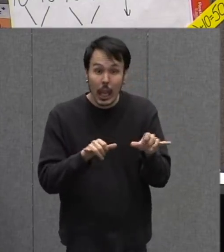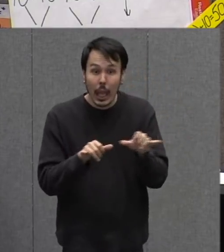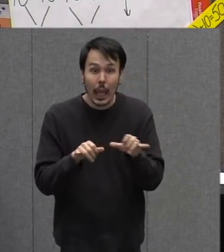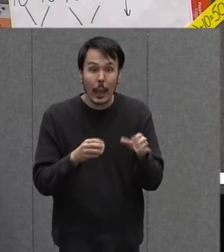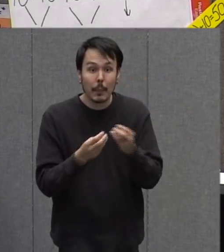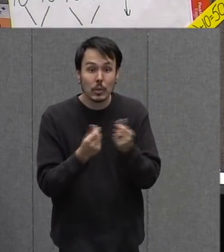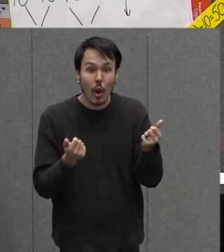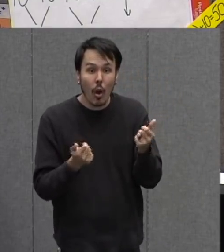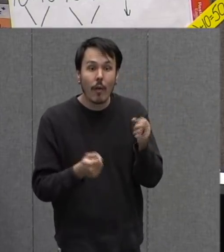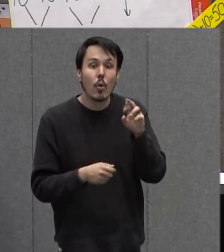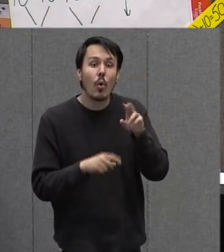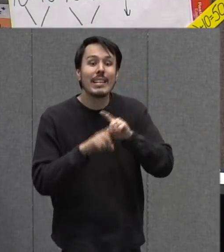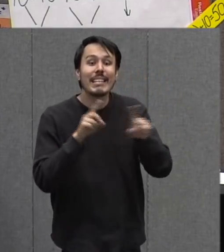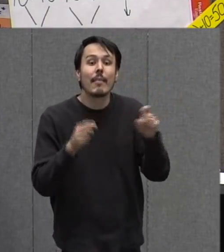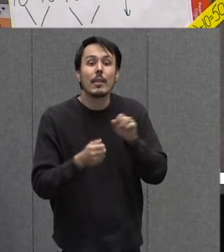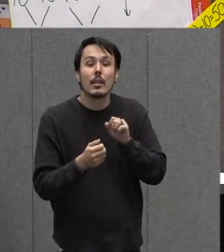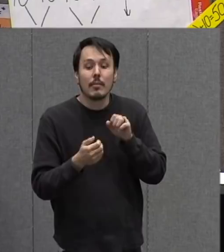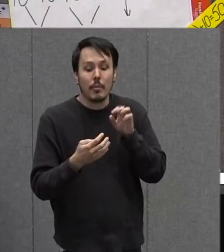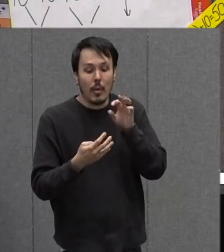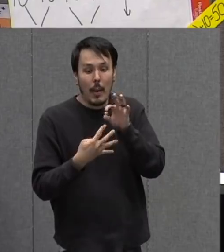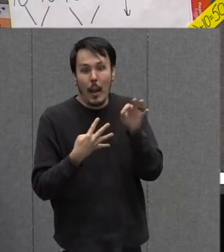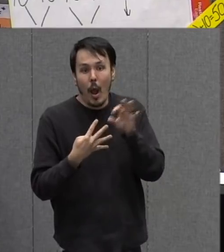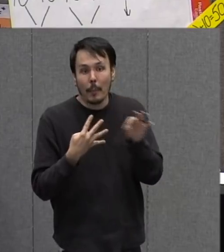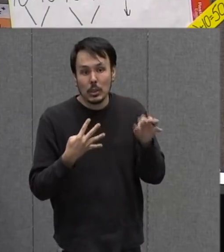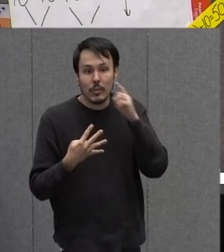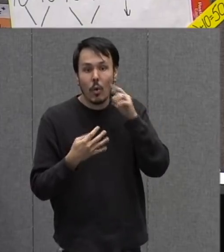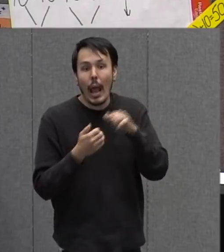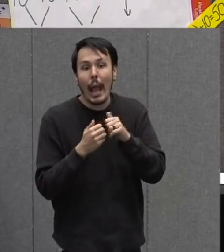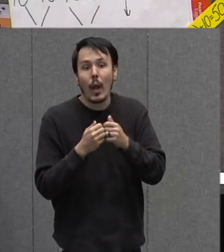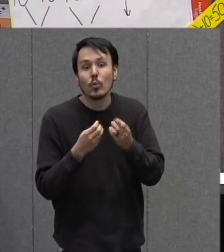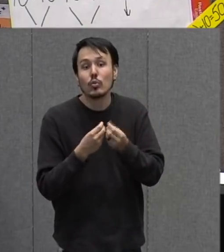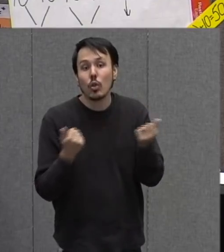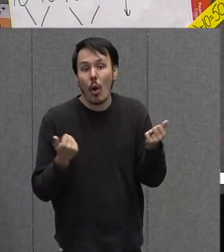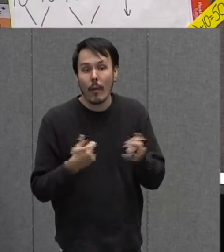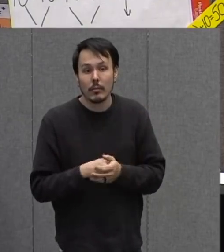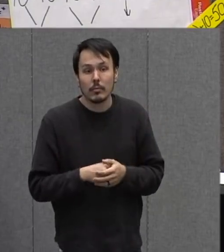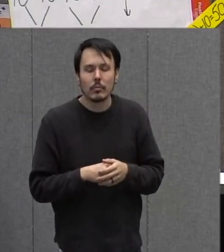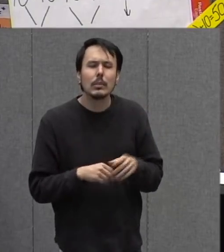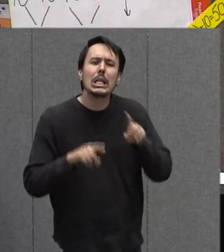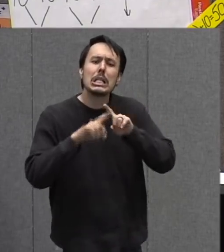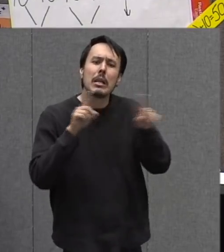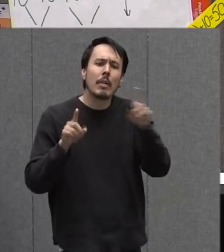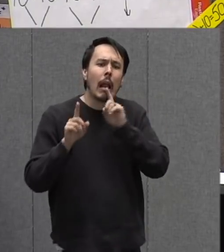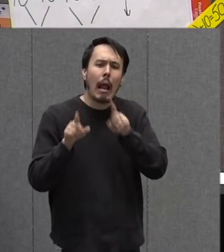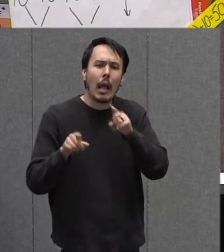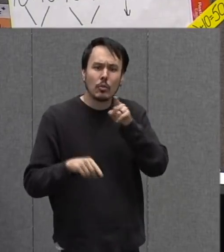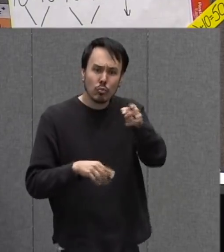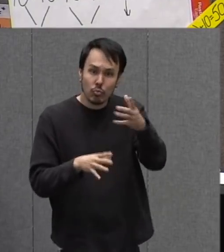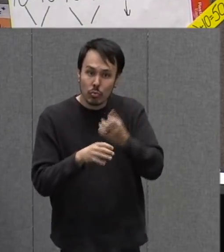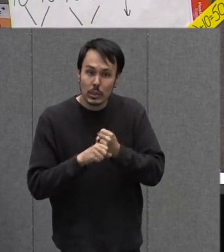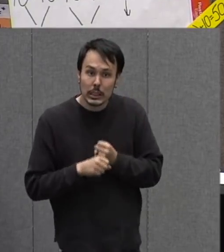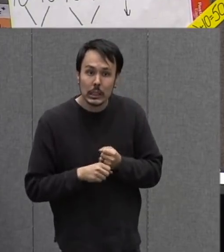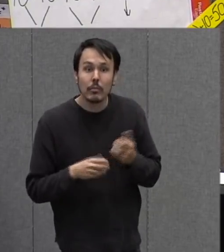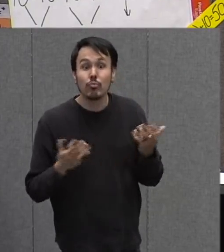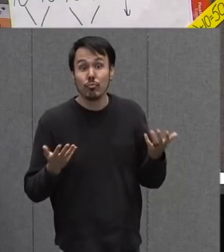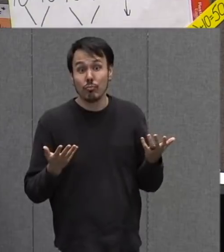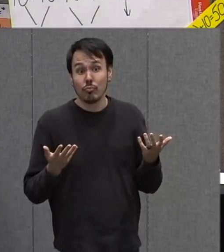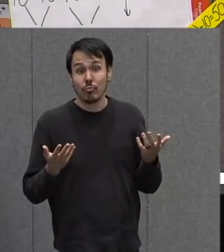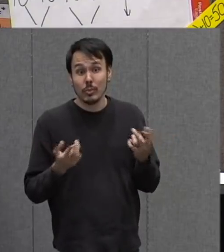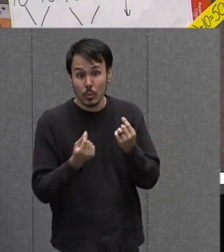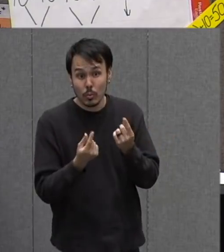one. See if you got the same answer as me. And if you didn't get the same answer, what should you do? I got the wrong